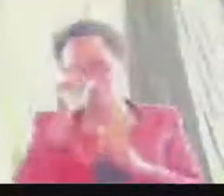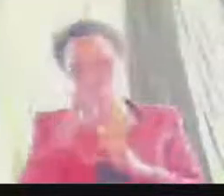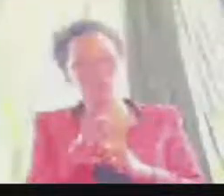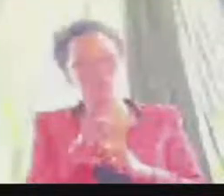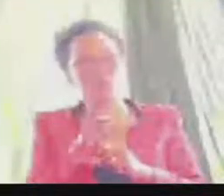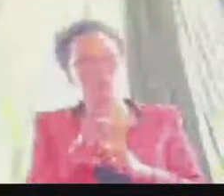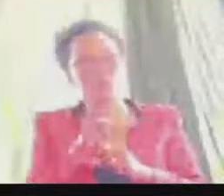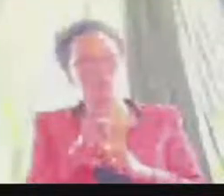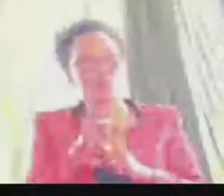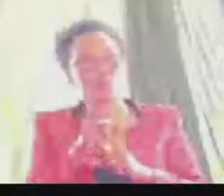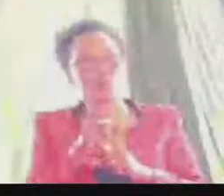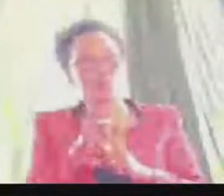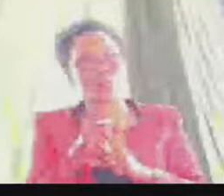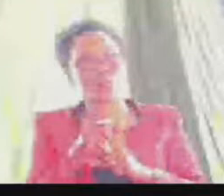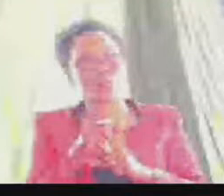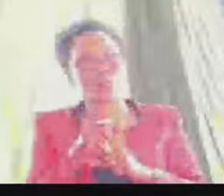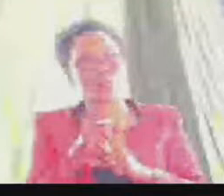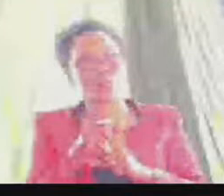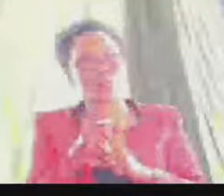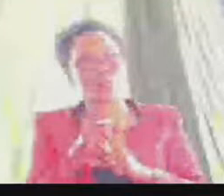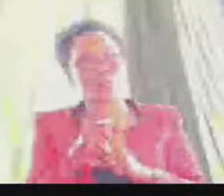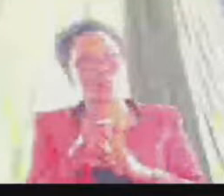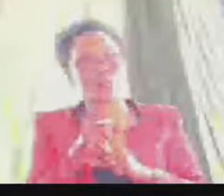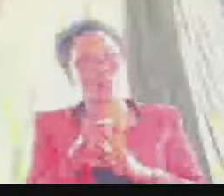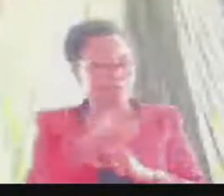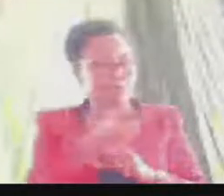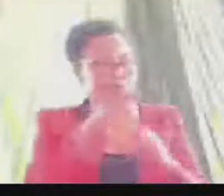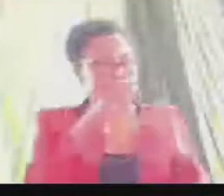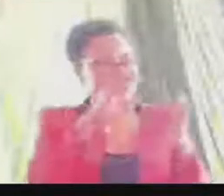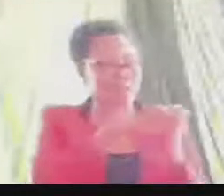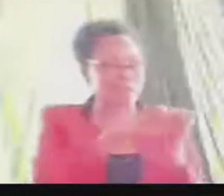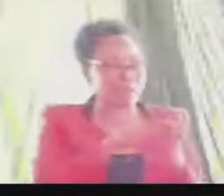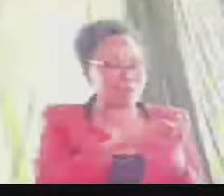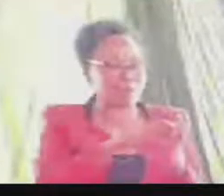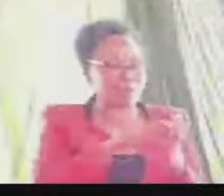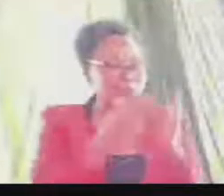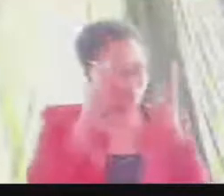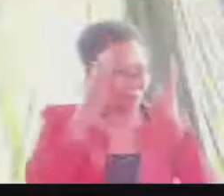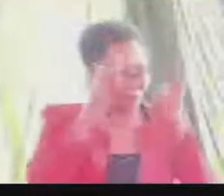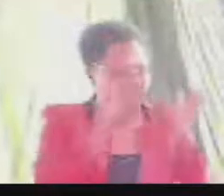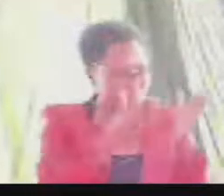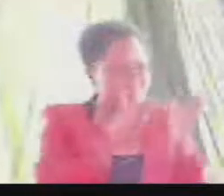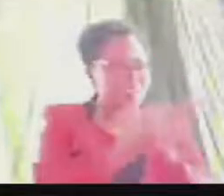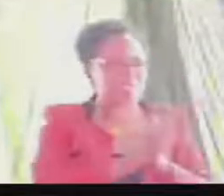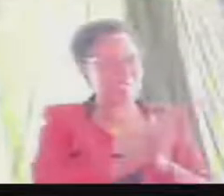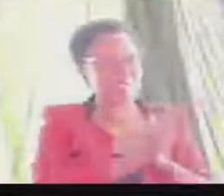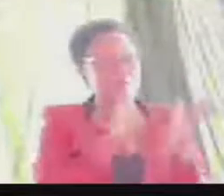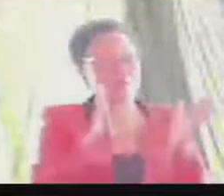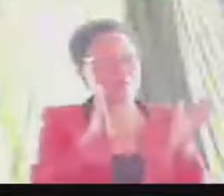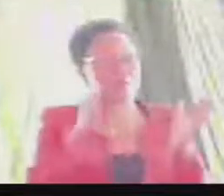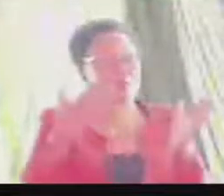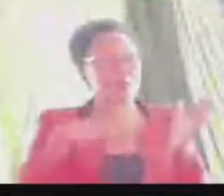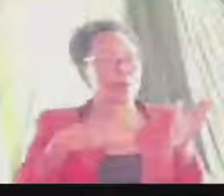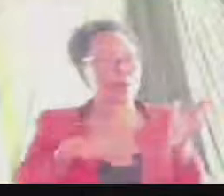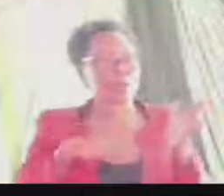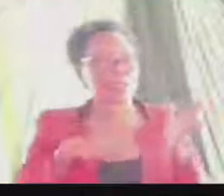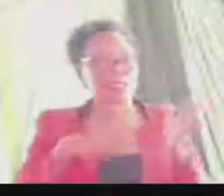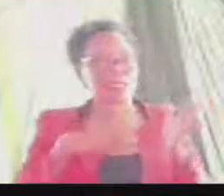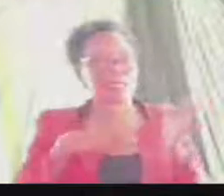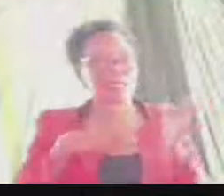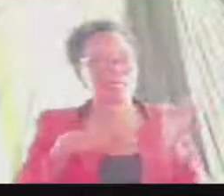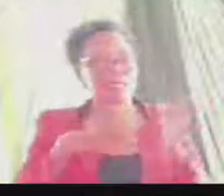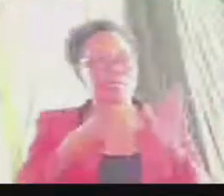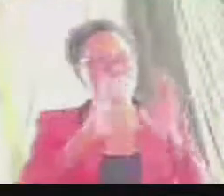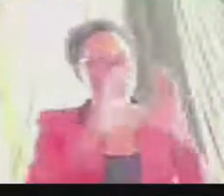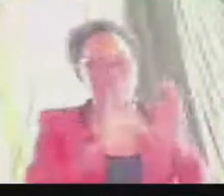of cases belong to general public importance, and this one, because it's initiated